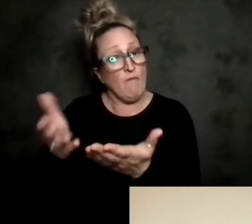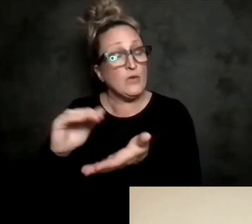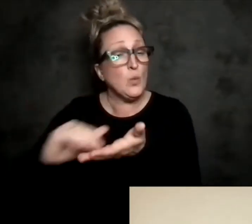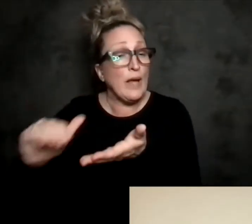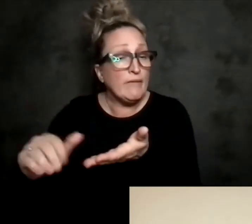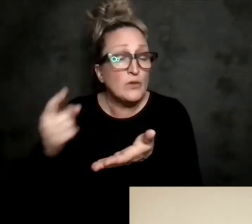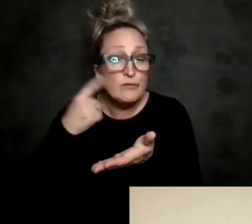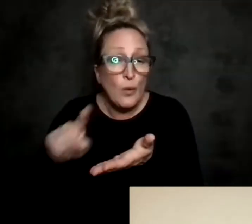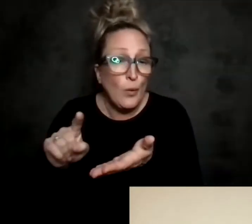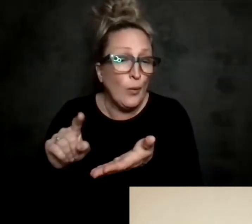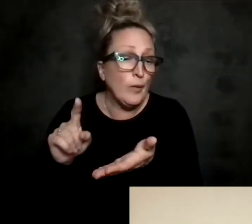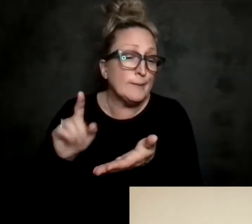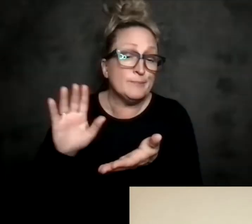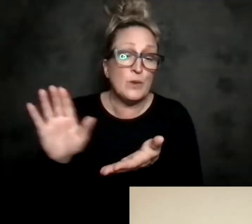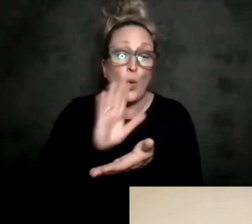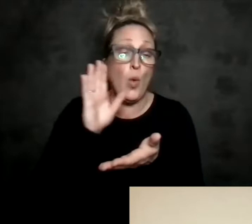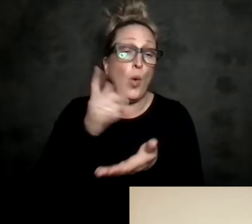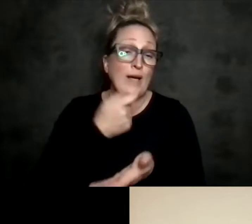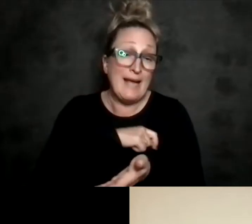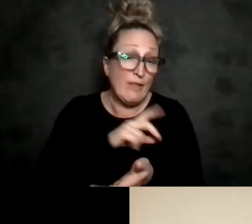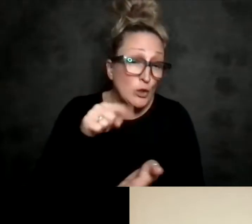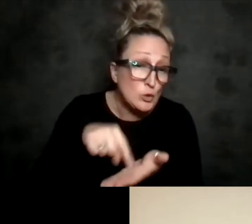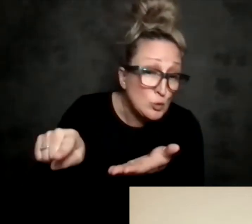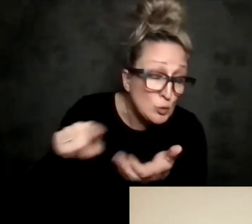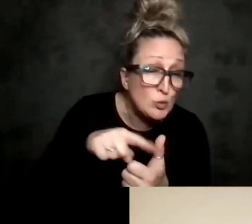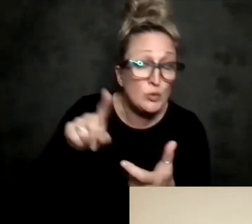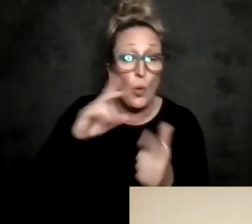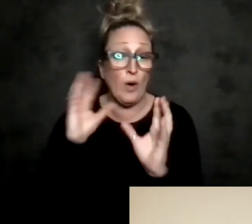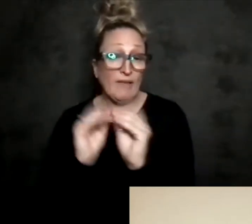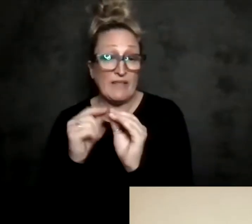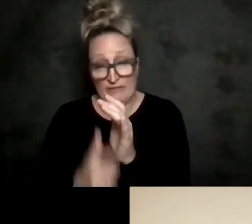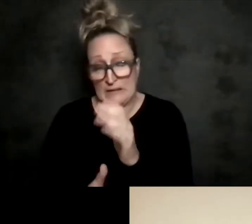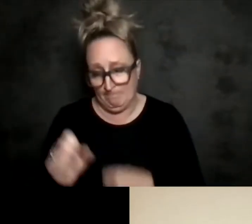for your delegate dues or convention fees.